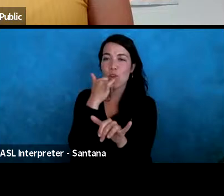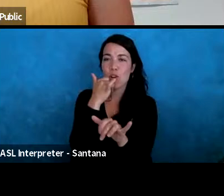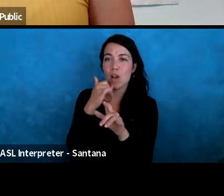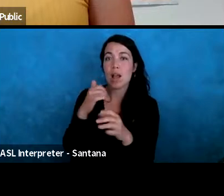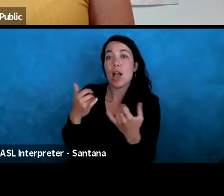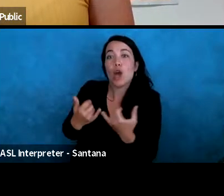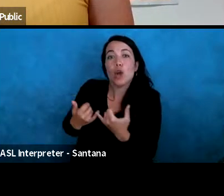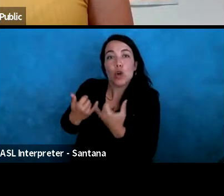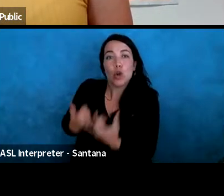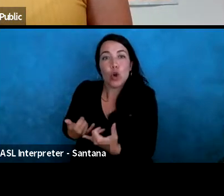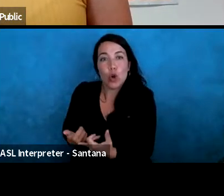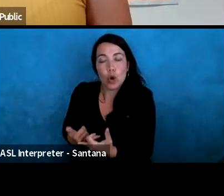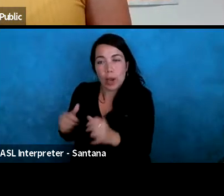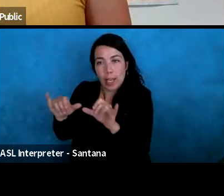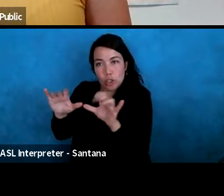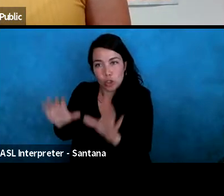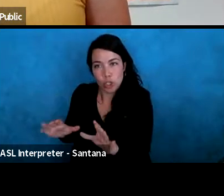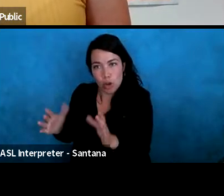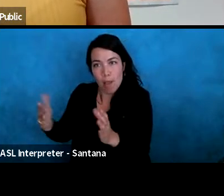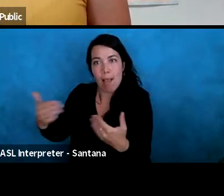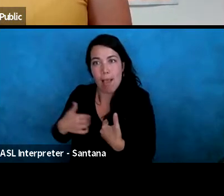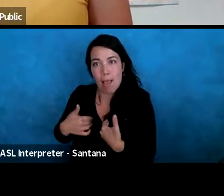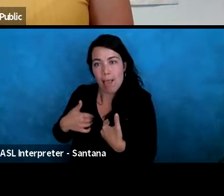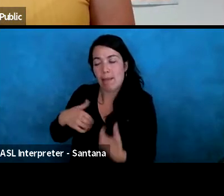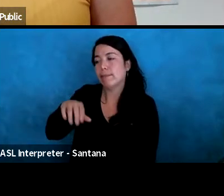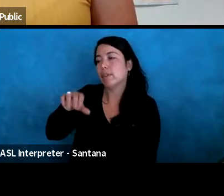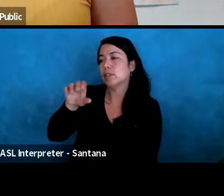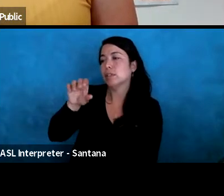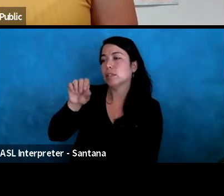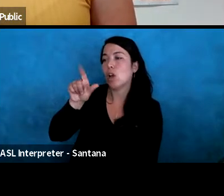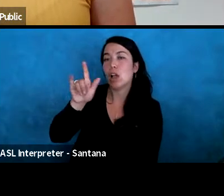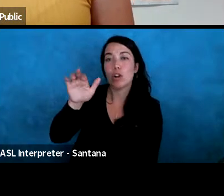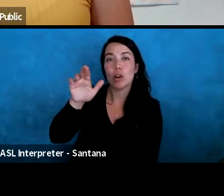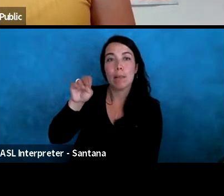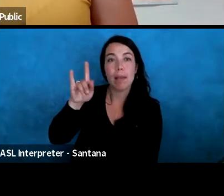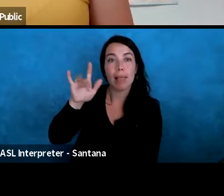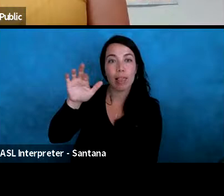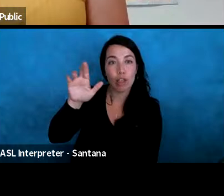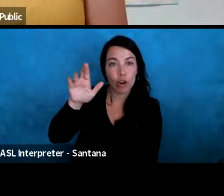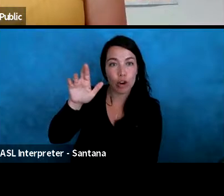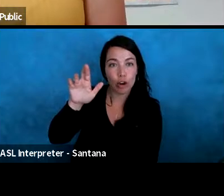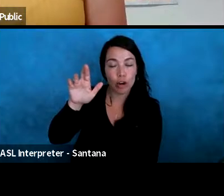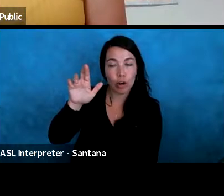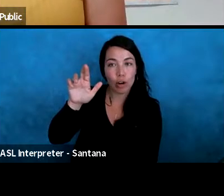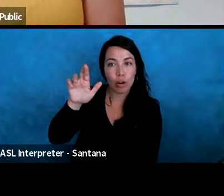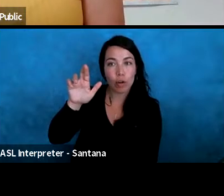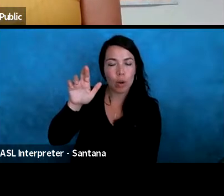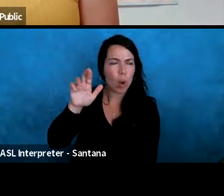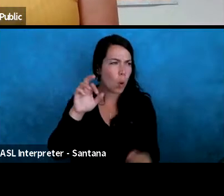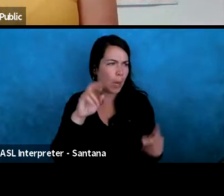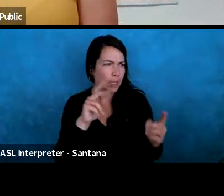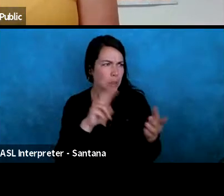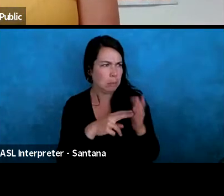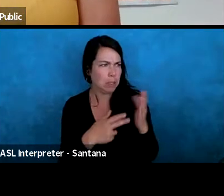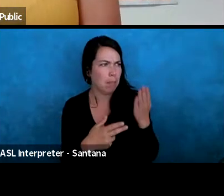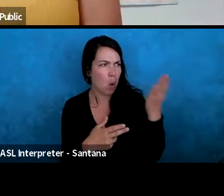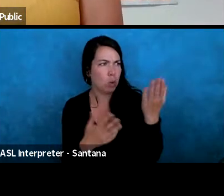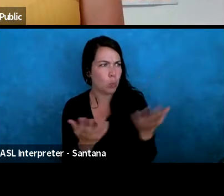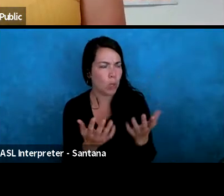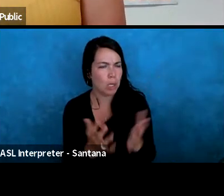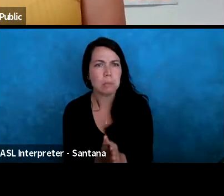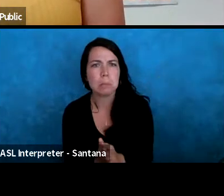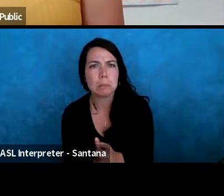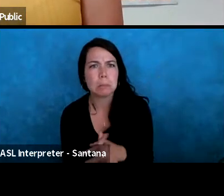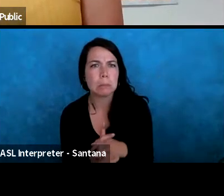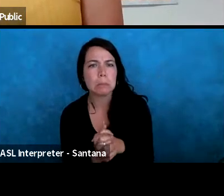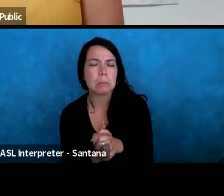our current engineer of record. Okay. And so what is the desired motion? So it would be under